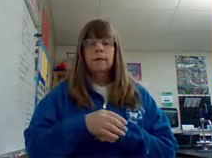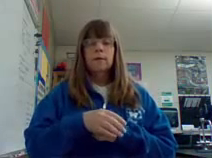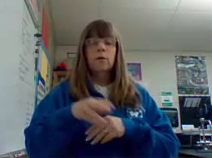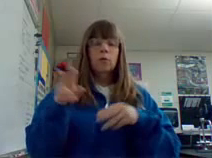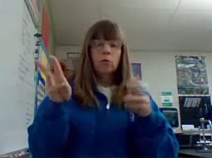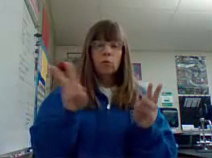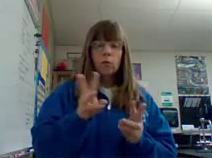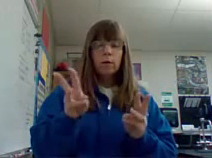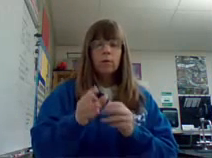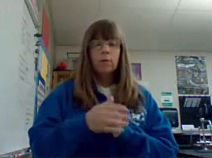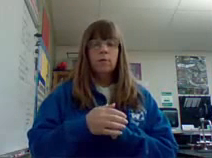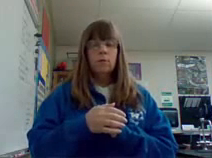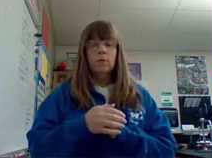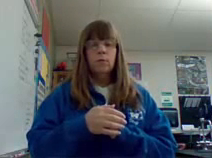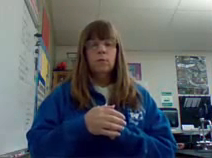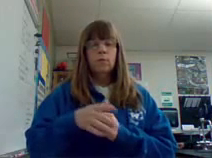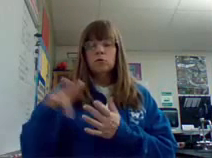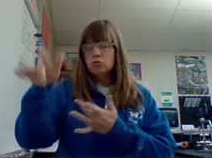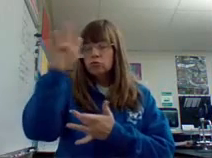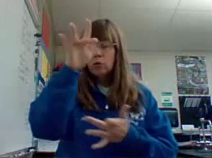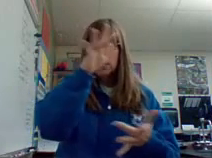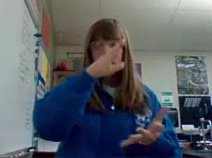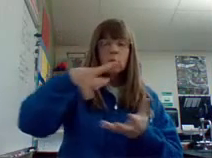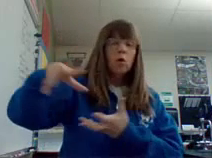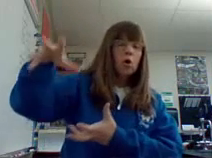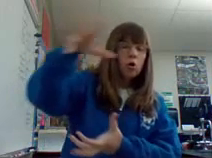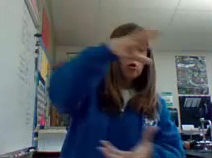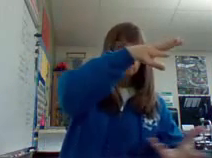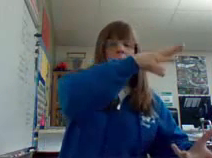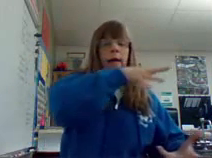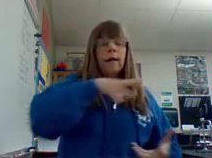weather, if we have like a tornado or hurricane,